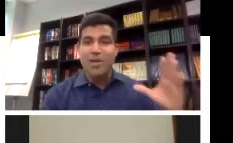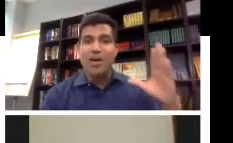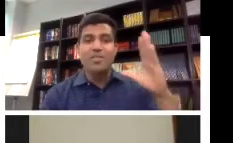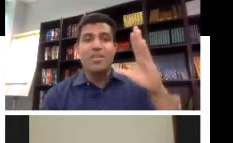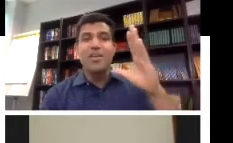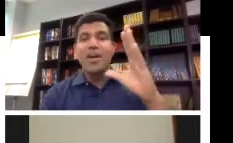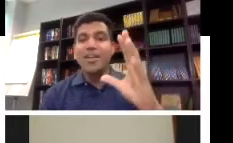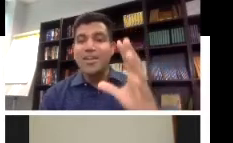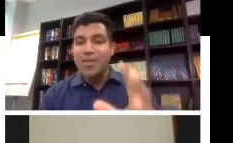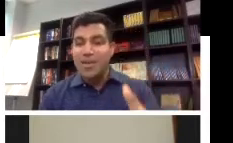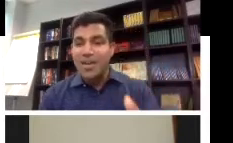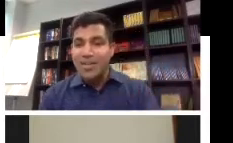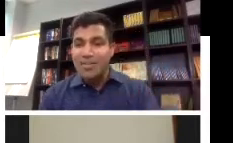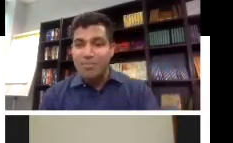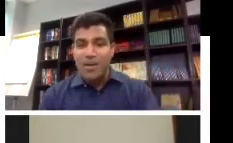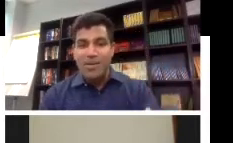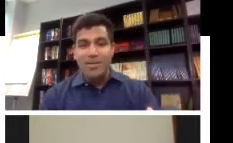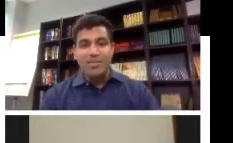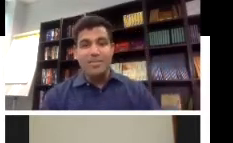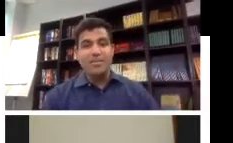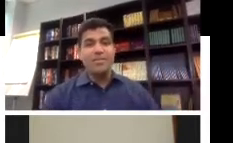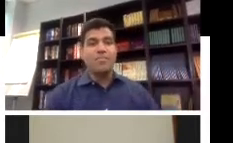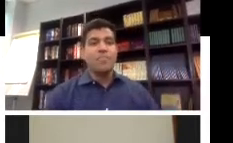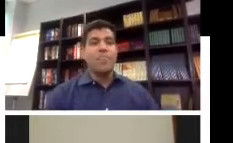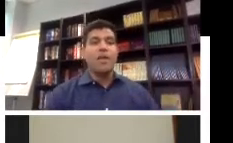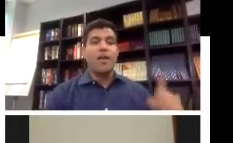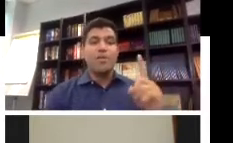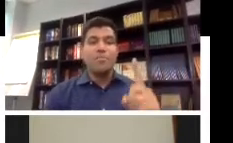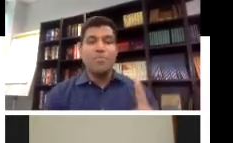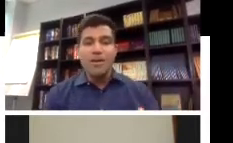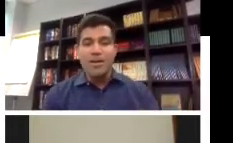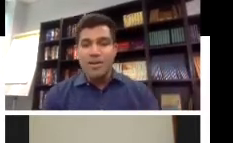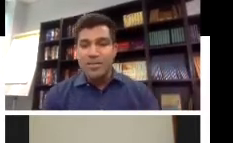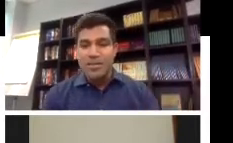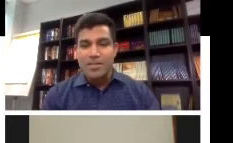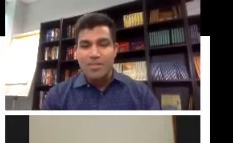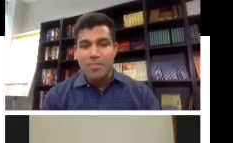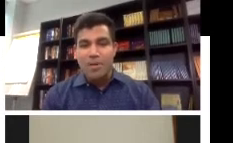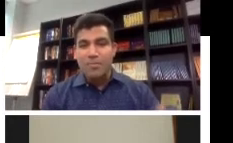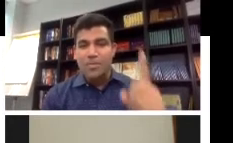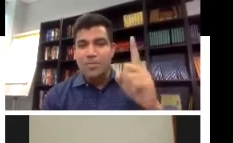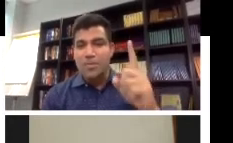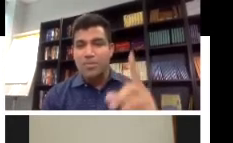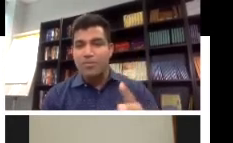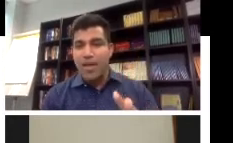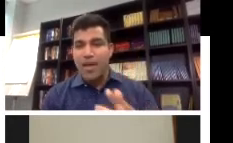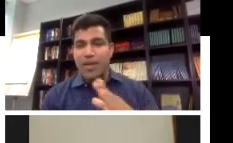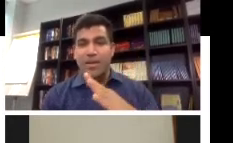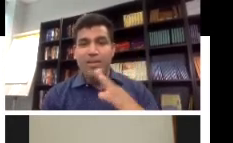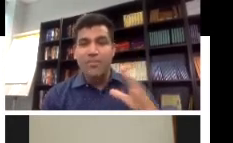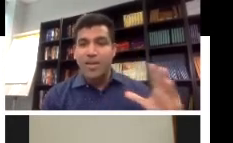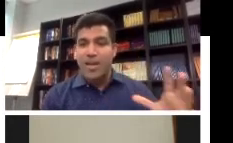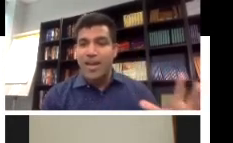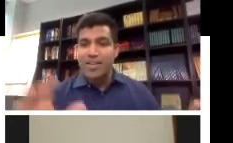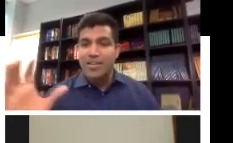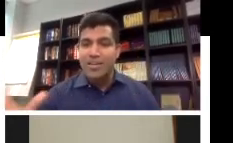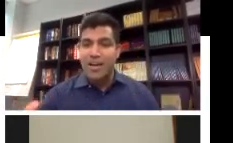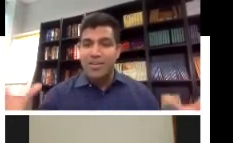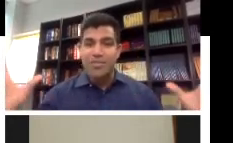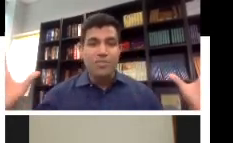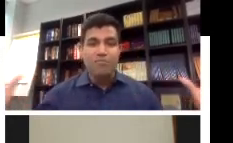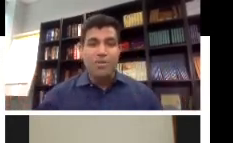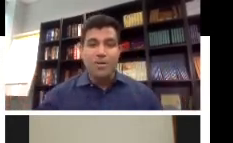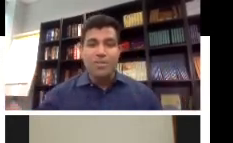sizes of dogs and different kinds of monkeys. Every bird has the same purpose, which is to fly. There are different kinds